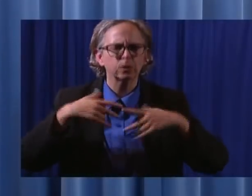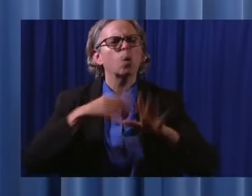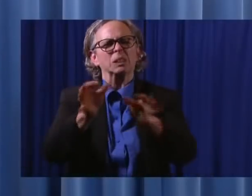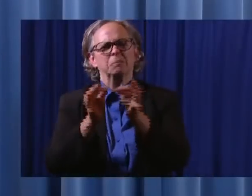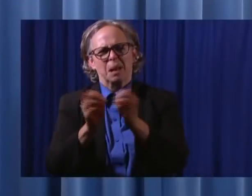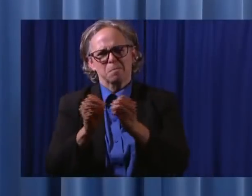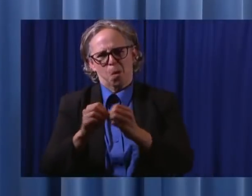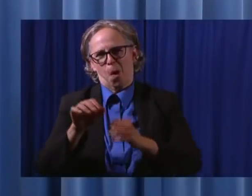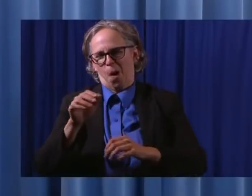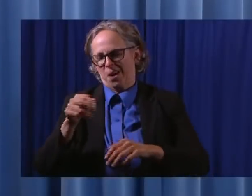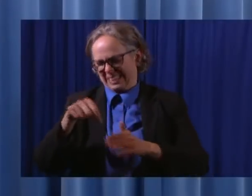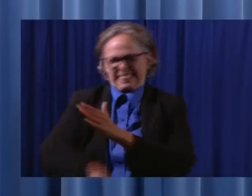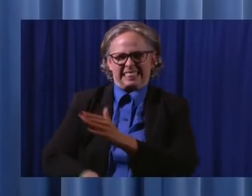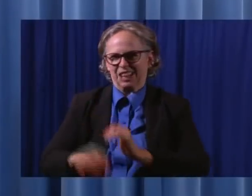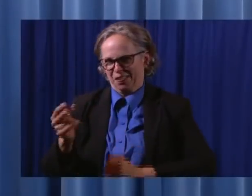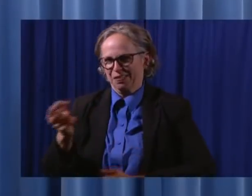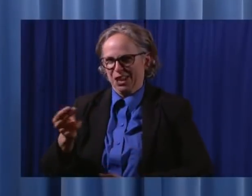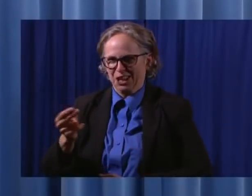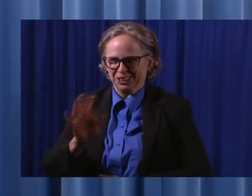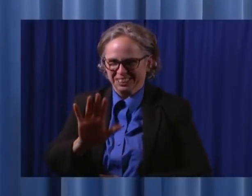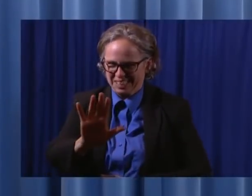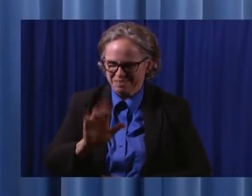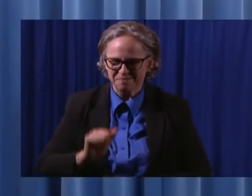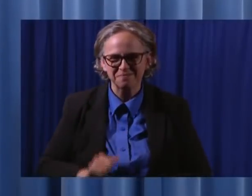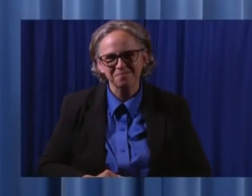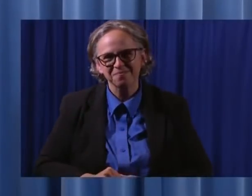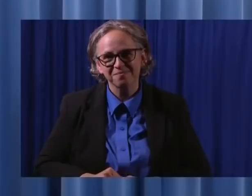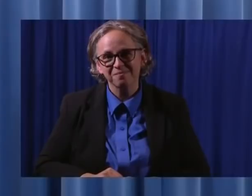is calculated. Look,